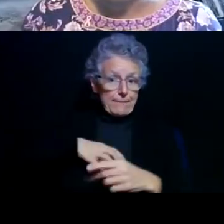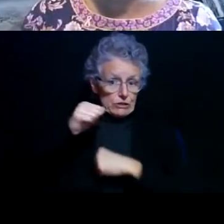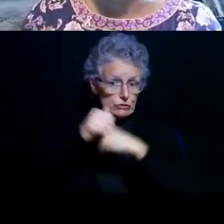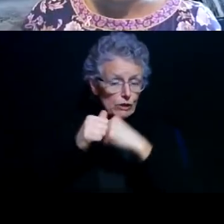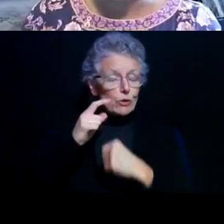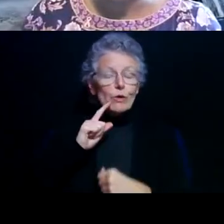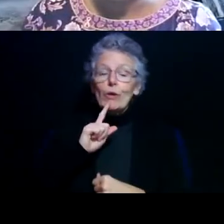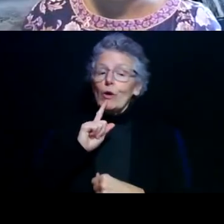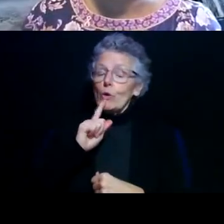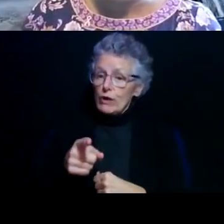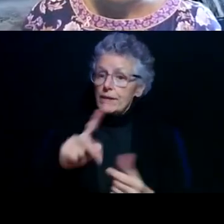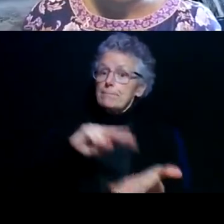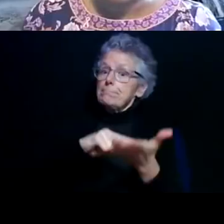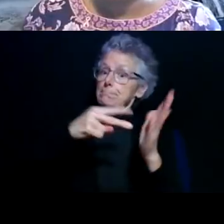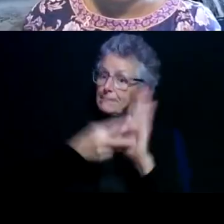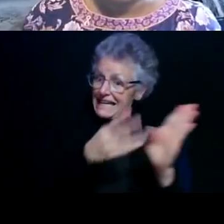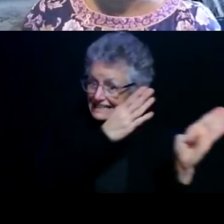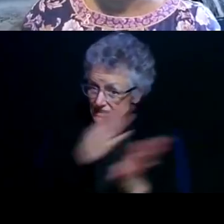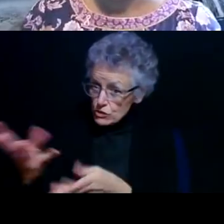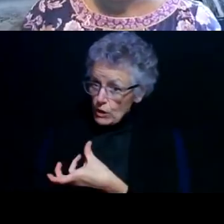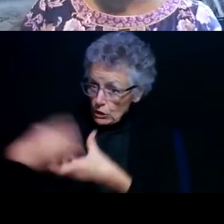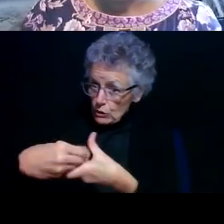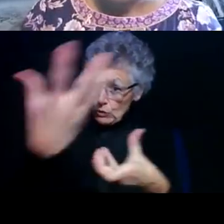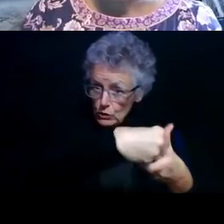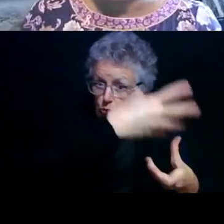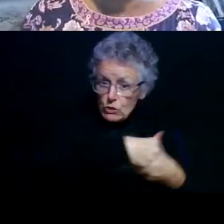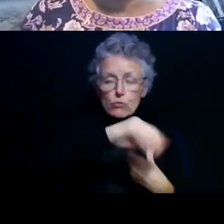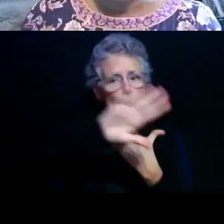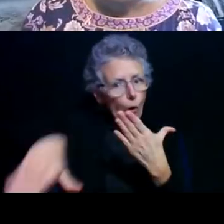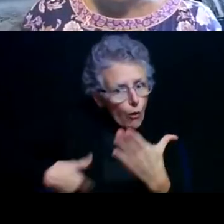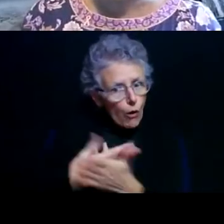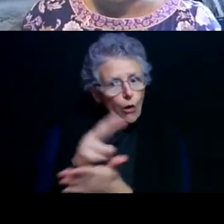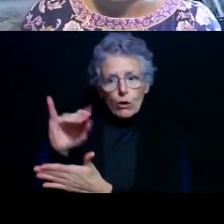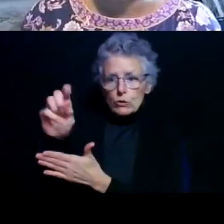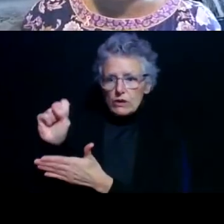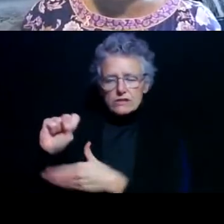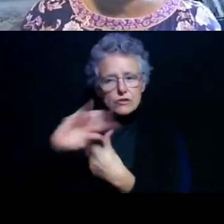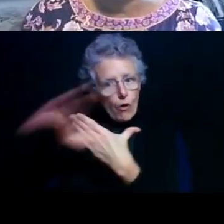very intentional to be inclusive of all the units and departments